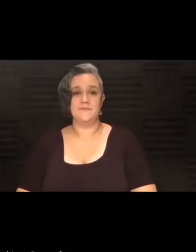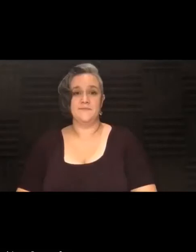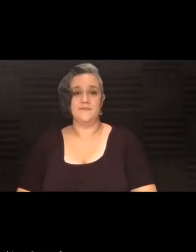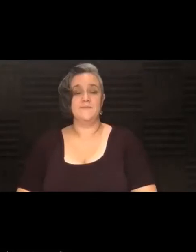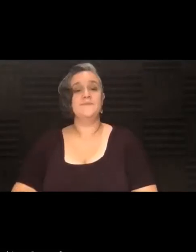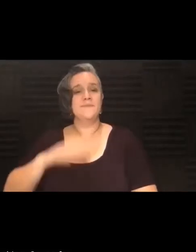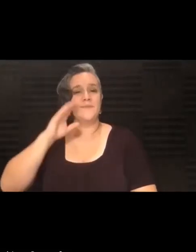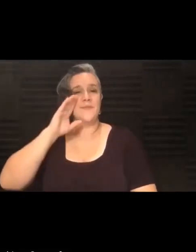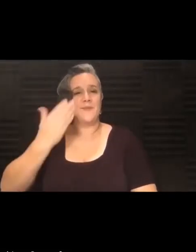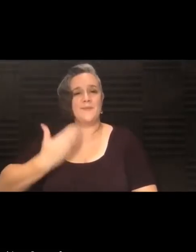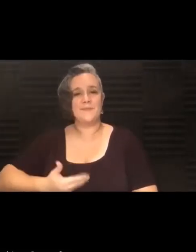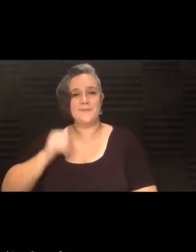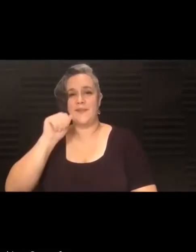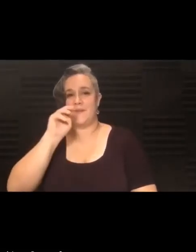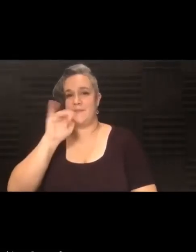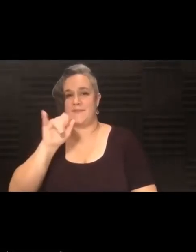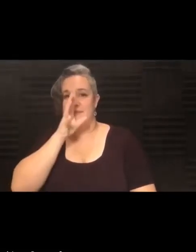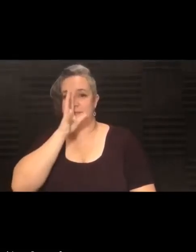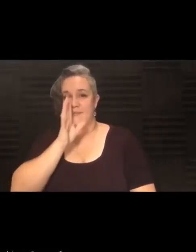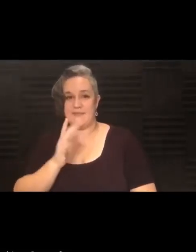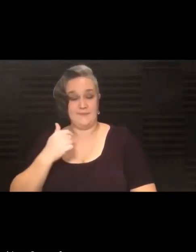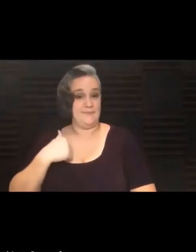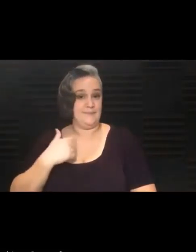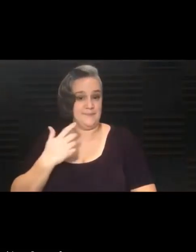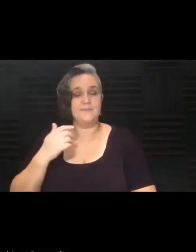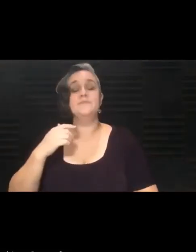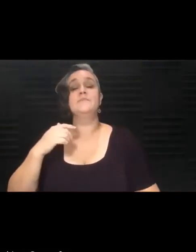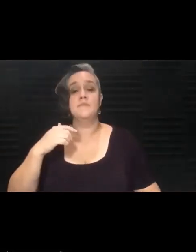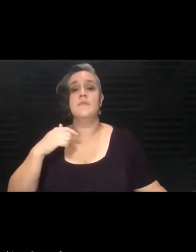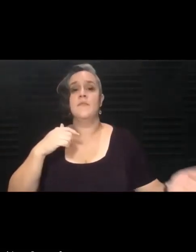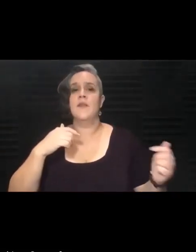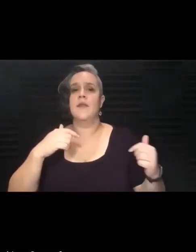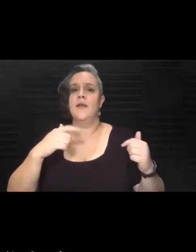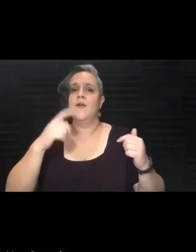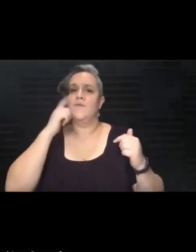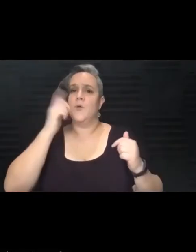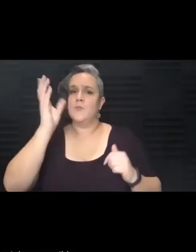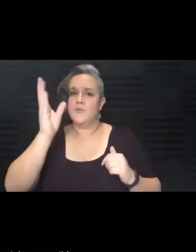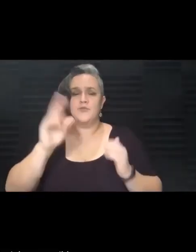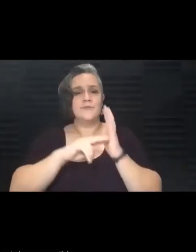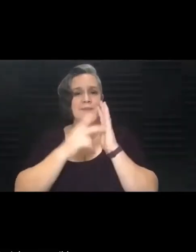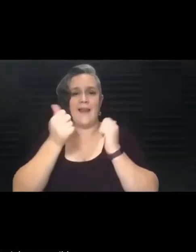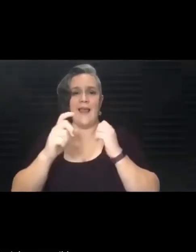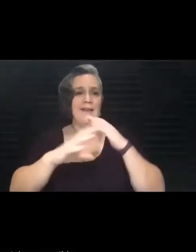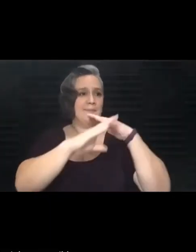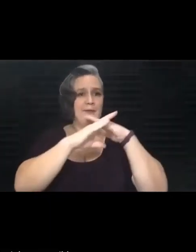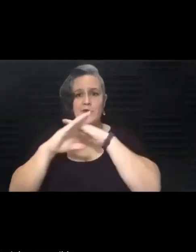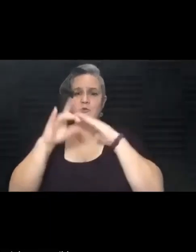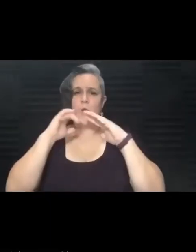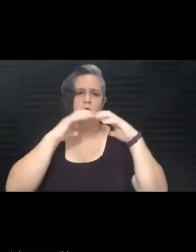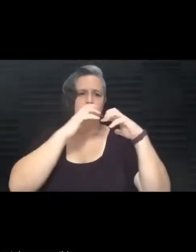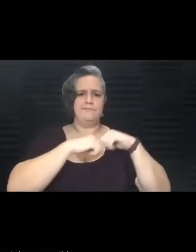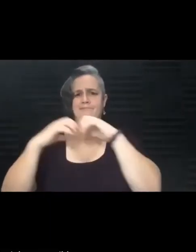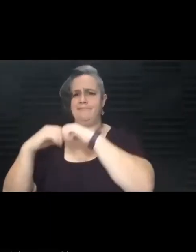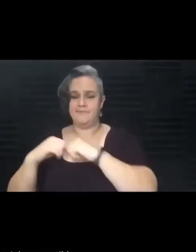This is Amy speaking. So as far as presentations, you want to remove barriers and make your slides and